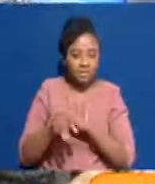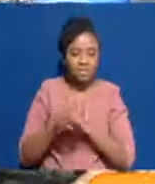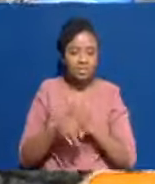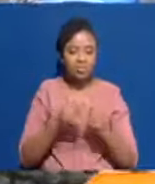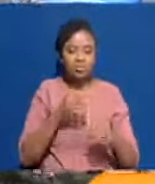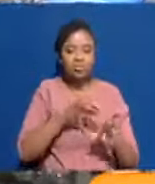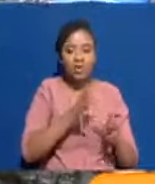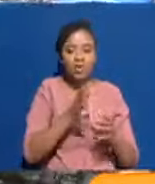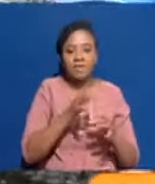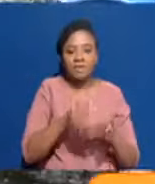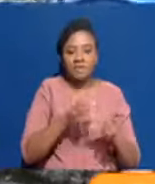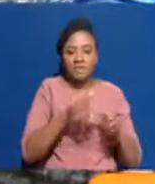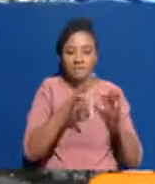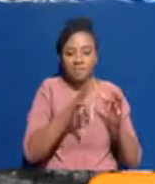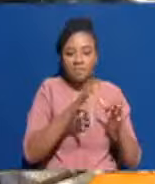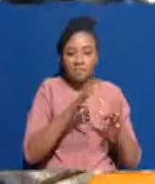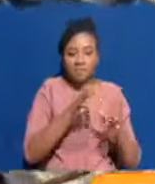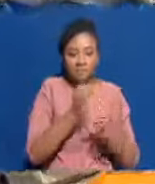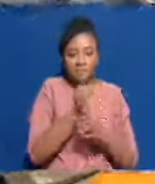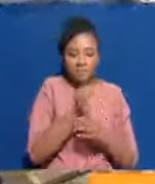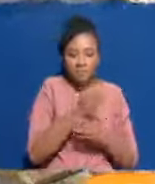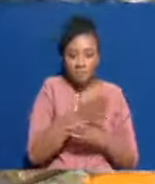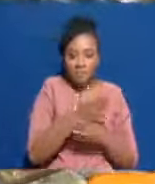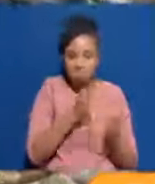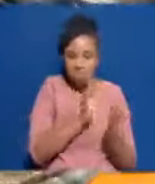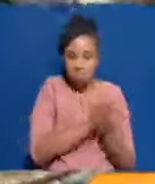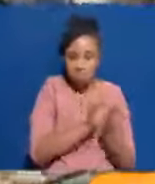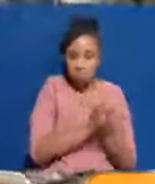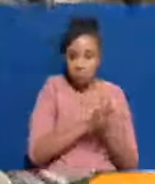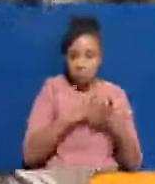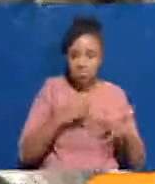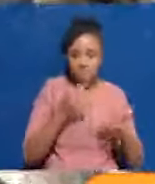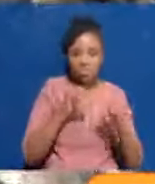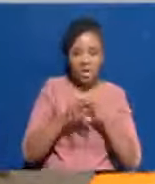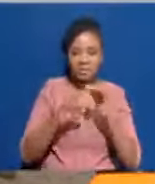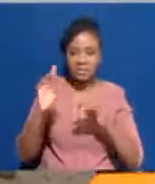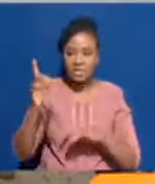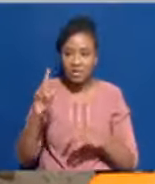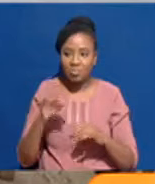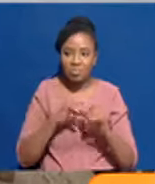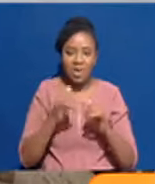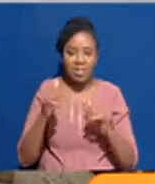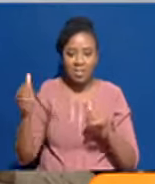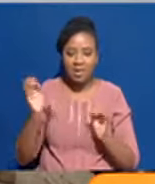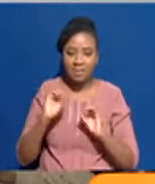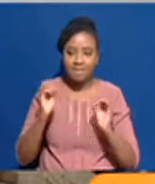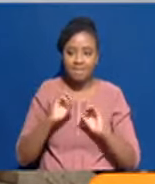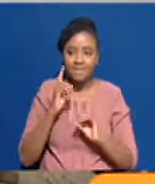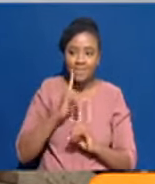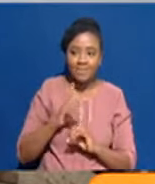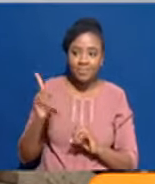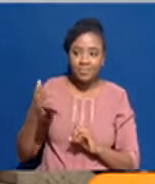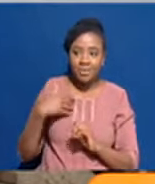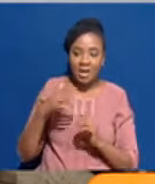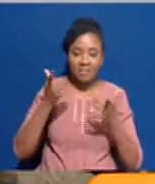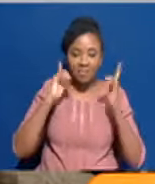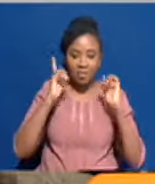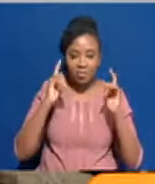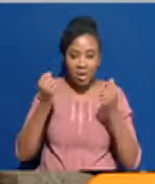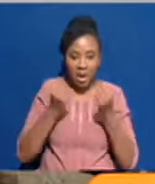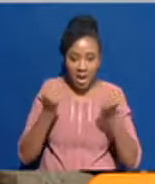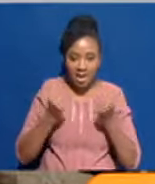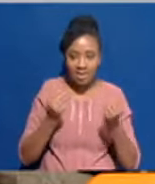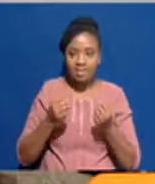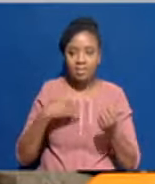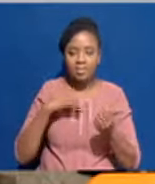who ordinarily will not be able to access the distant markets like Nairobi. Keep It Cool has refrigerated trucks that transport the